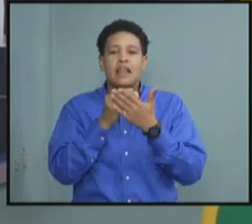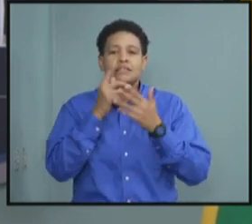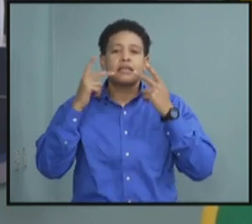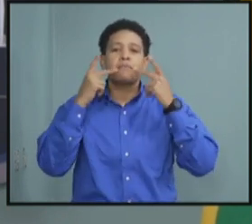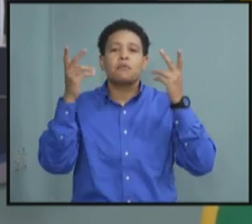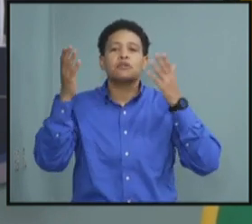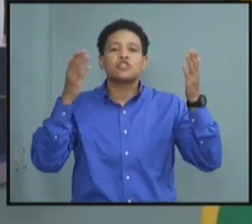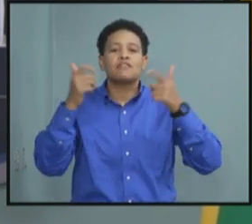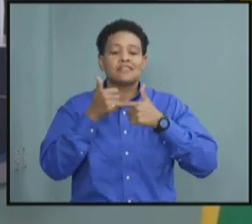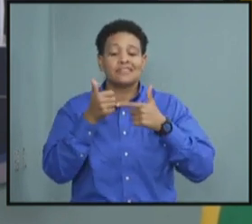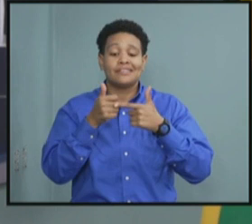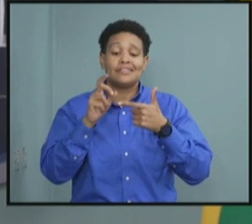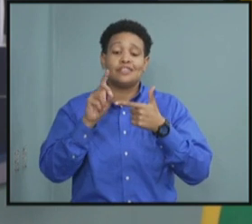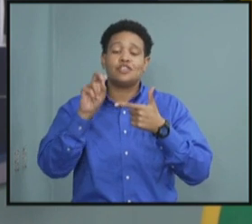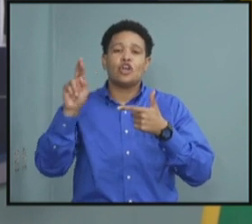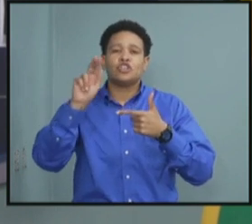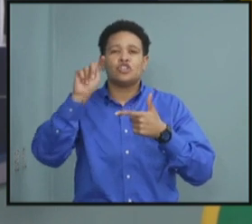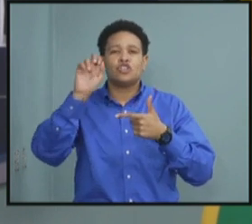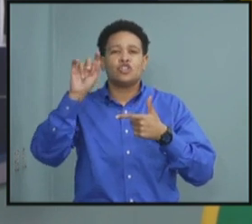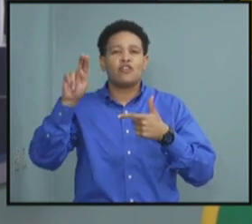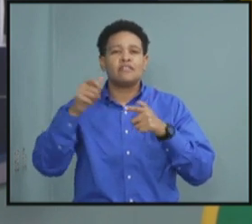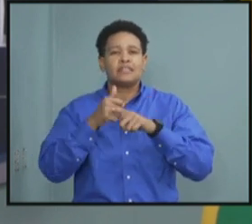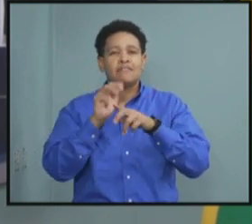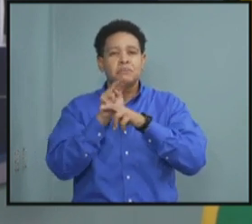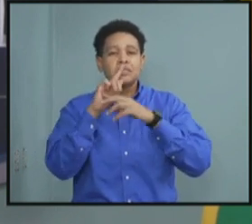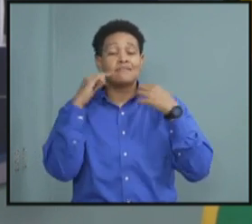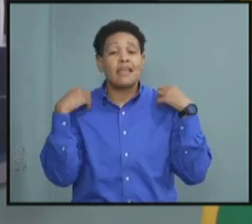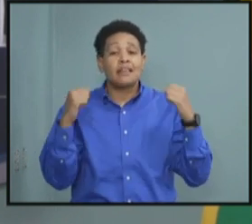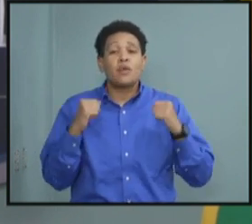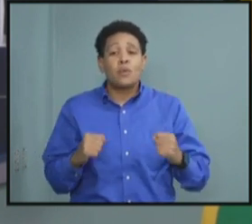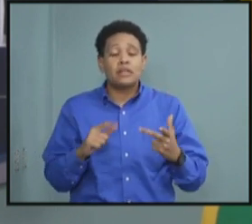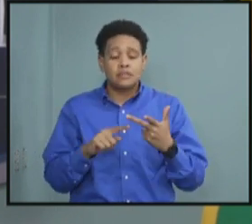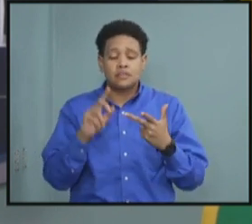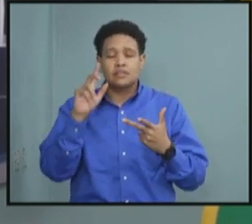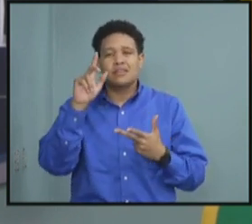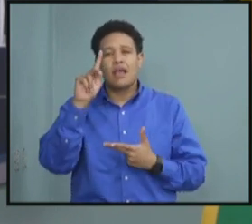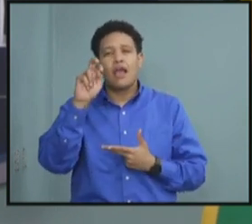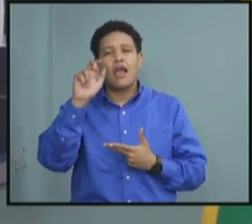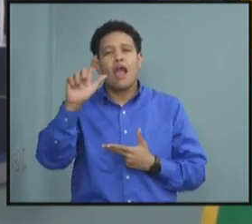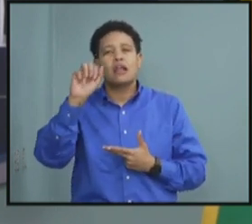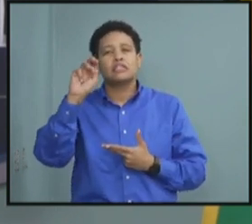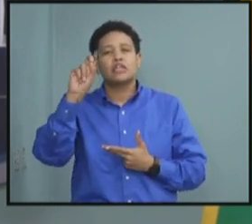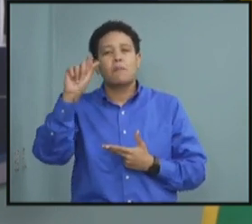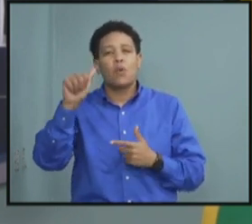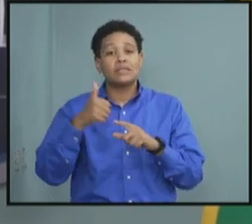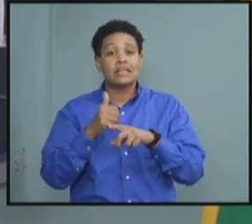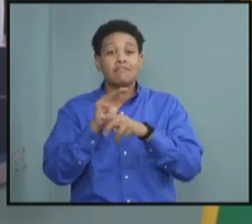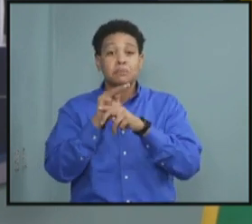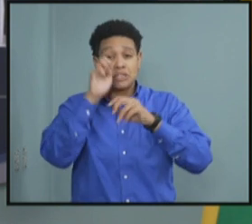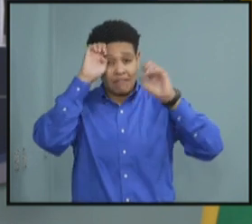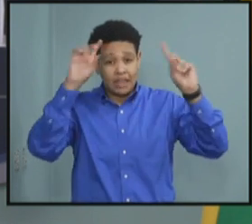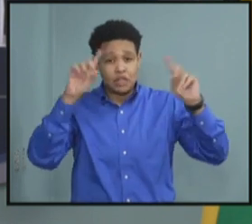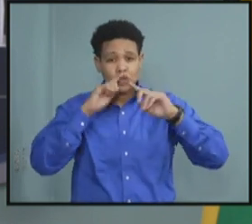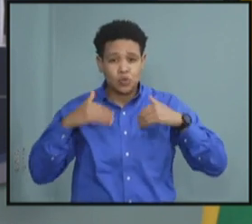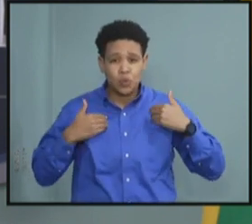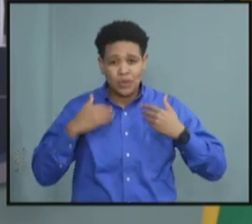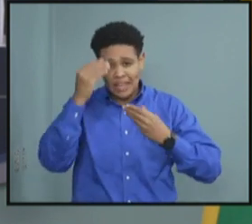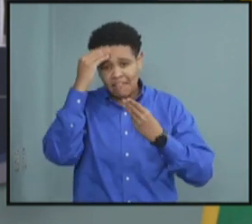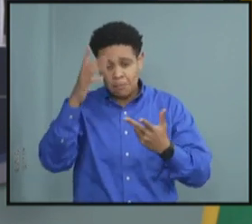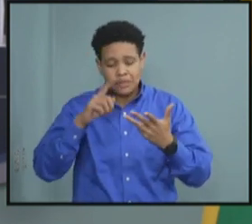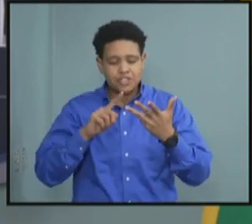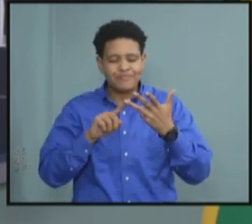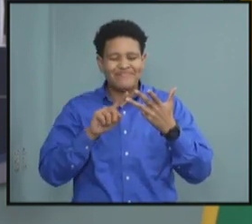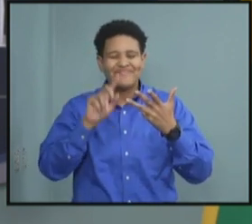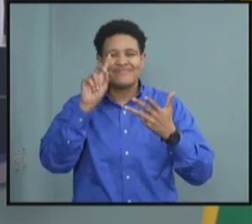Christopher Tufton, the Minister of Health and Wellness, the Honourable Carl Samuda, Minister of Education, Youth and Information, the